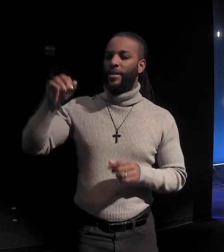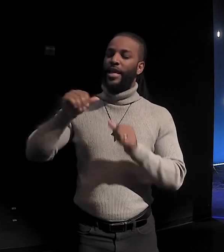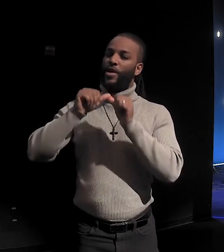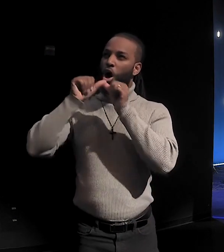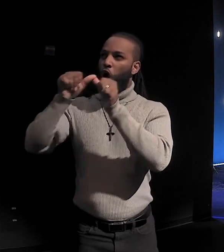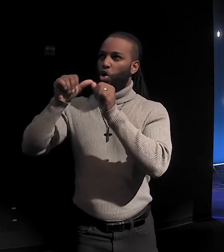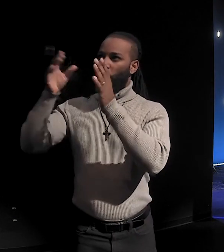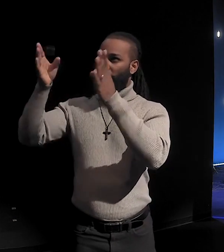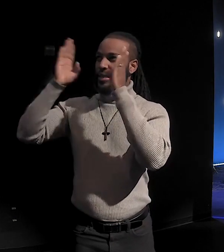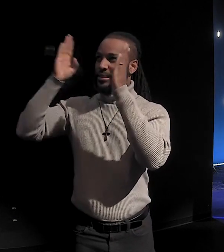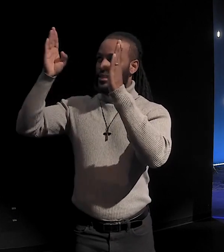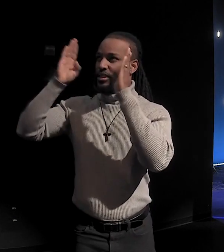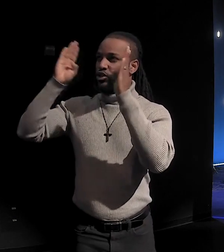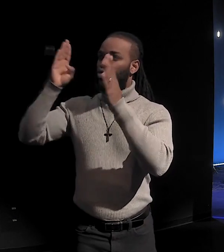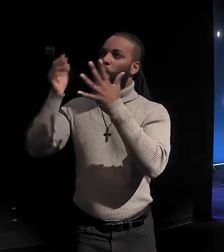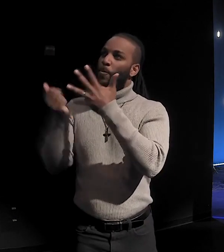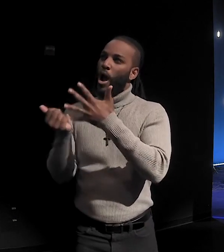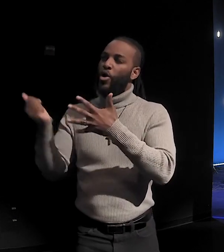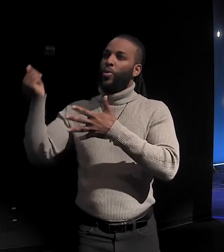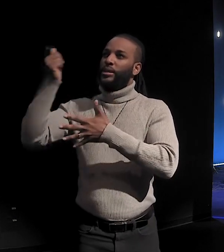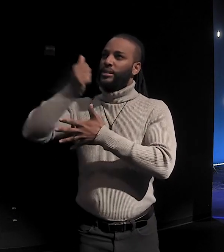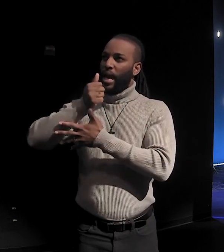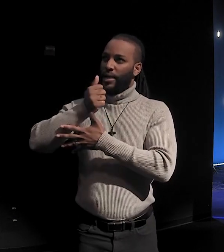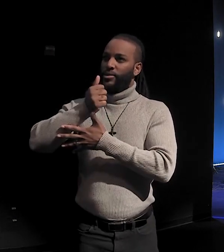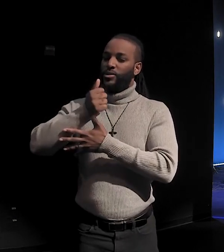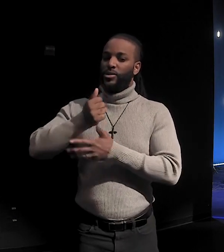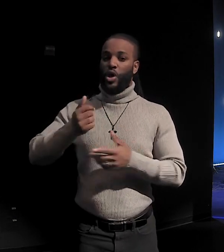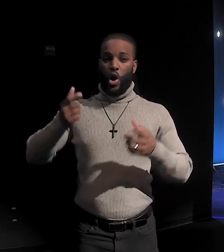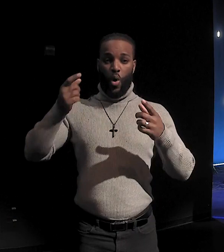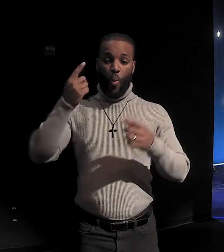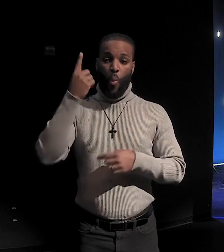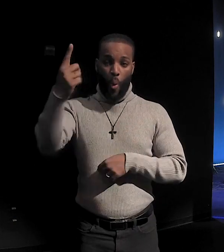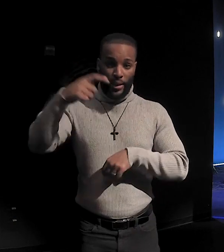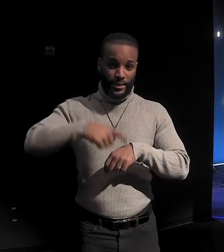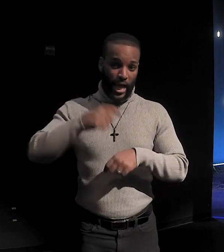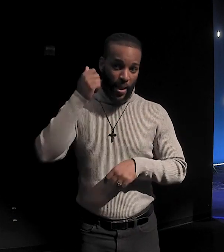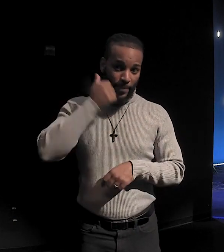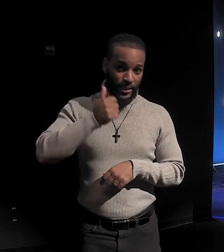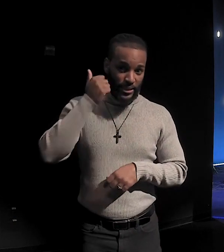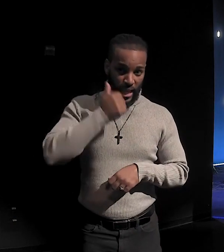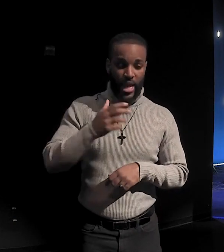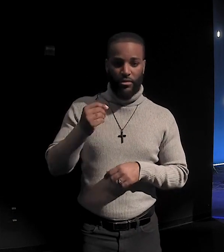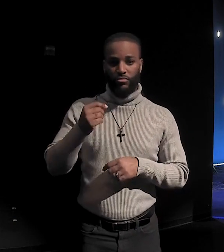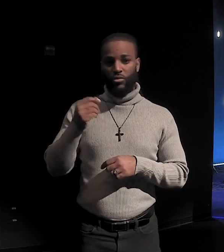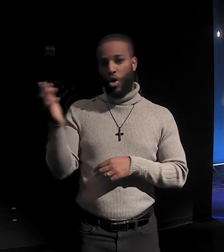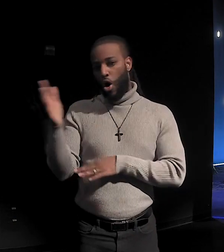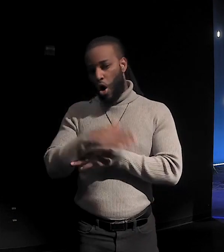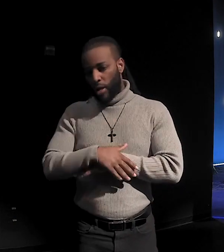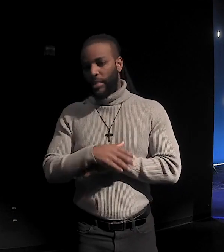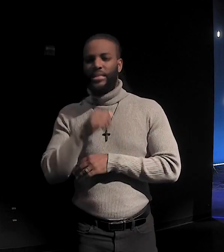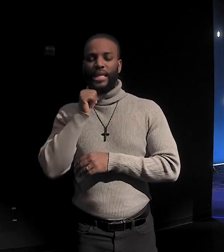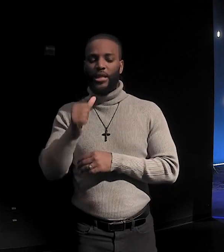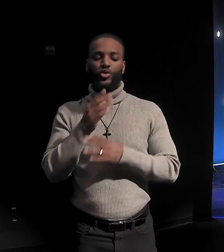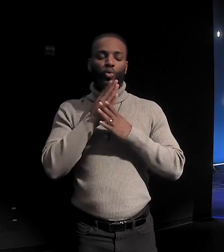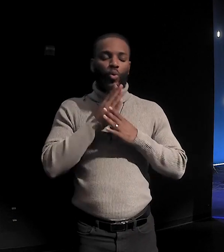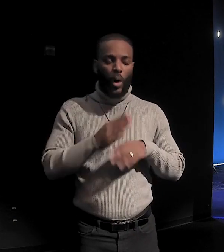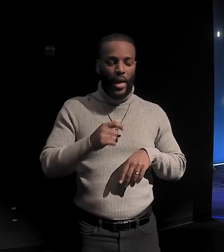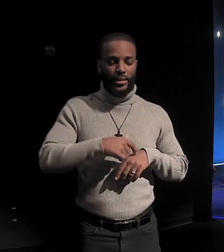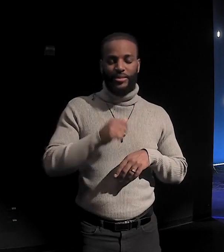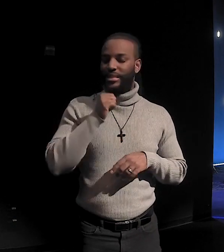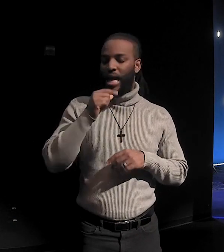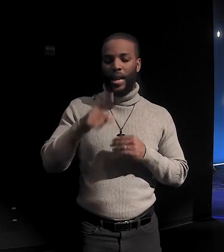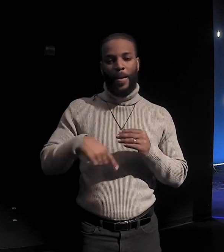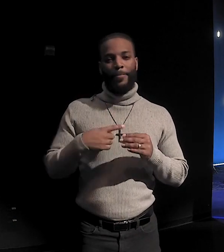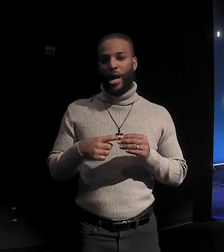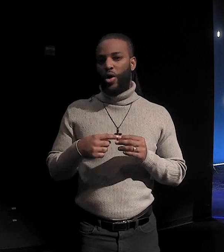ongoing attention to, prioritize once a day and throughout the day. It's not just about a quiet time. This isn't